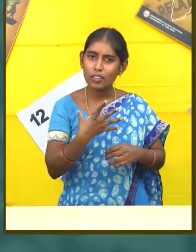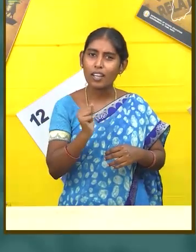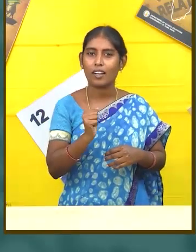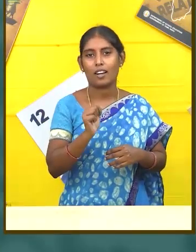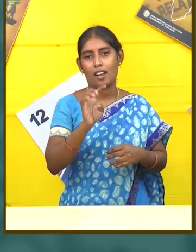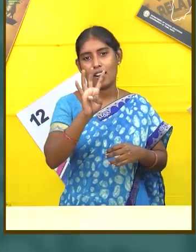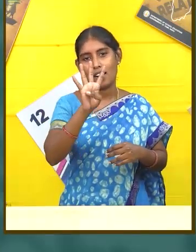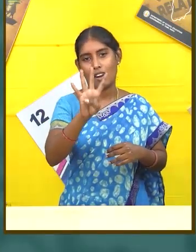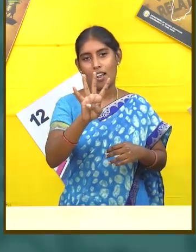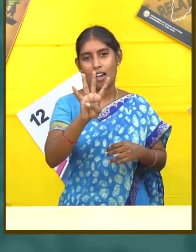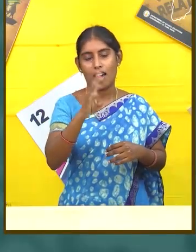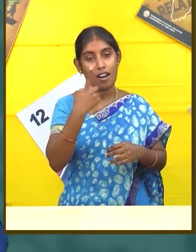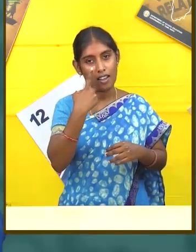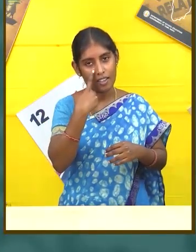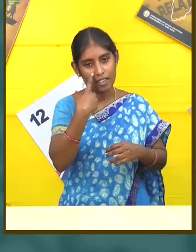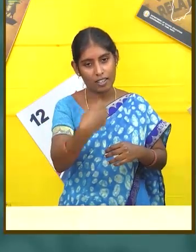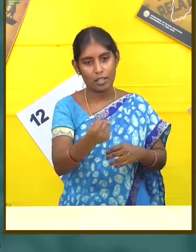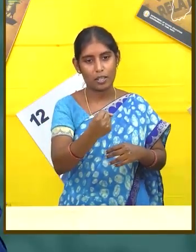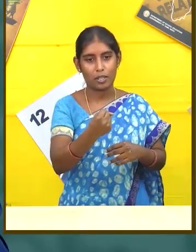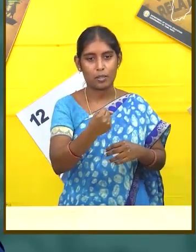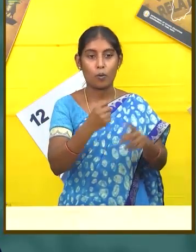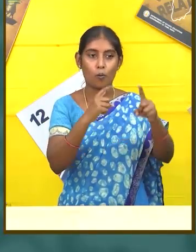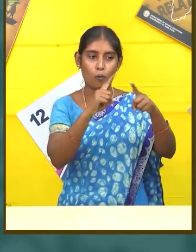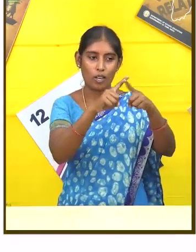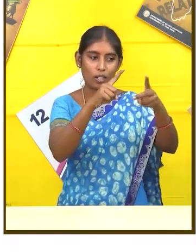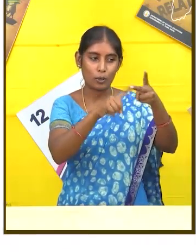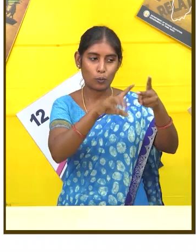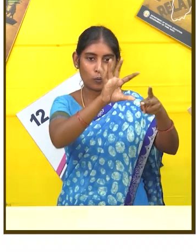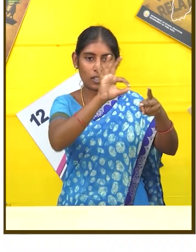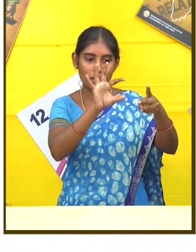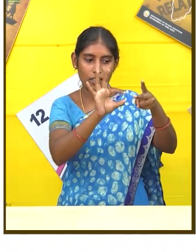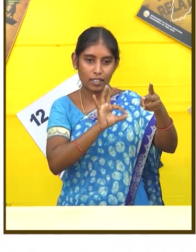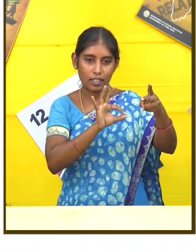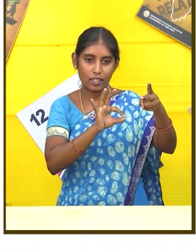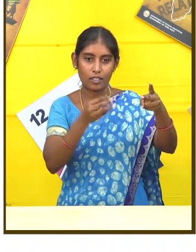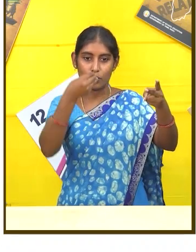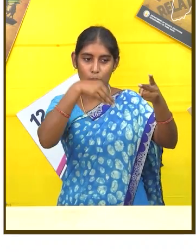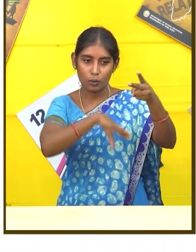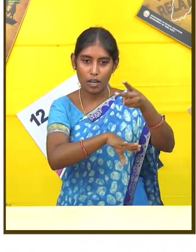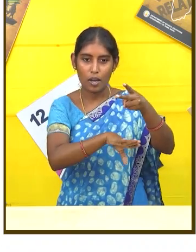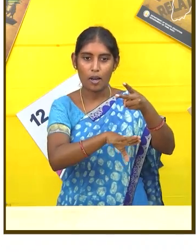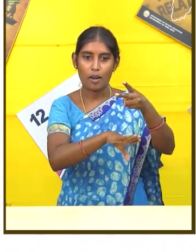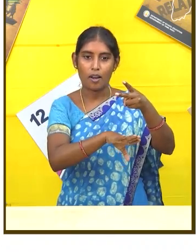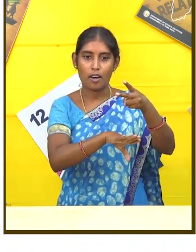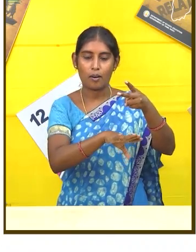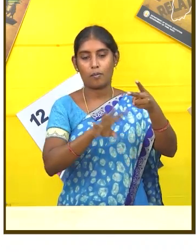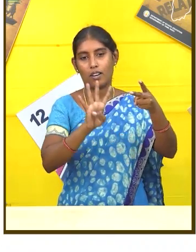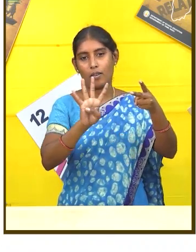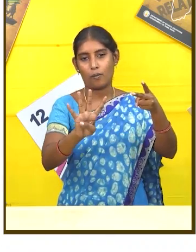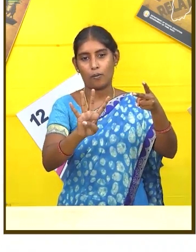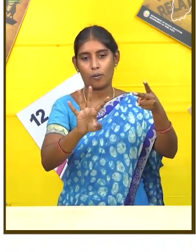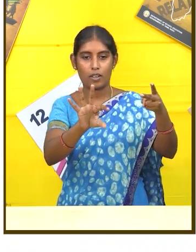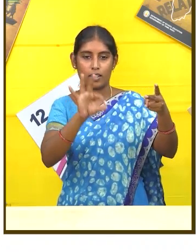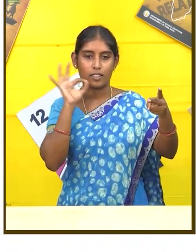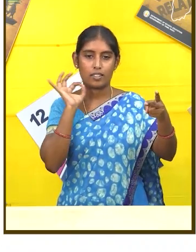is the new equation now? After adding the equation 1 and 2, we got 5x plus y equal to